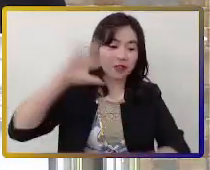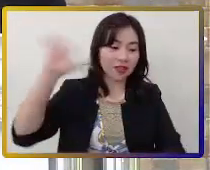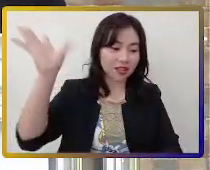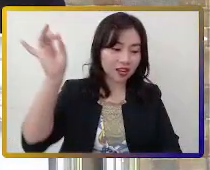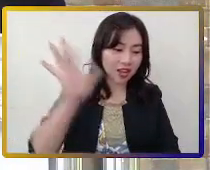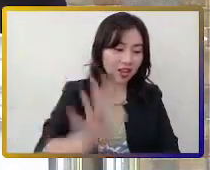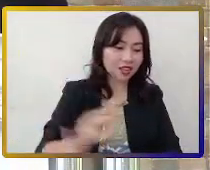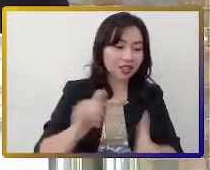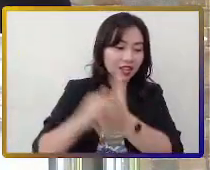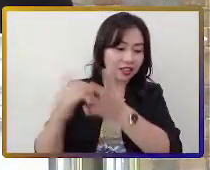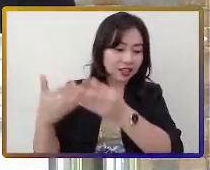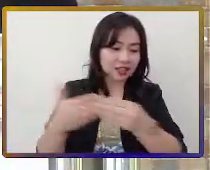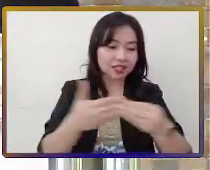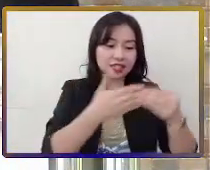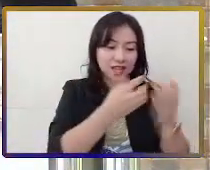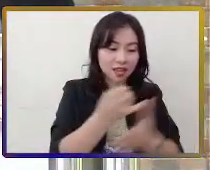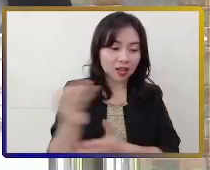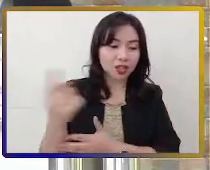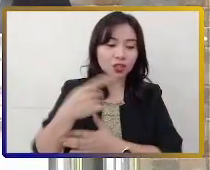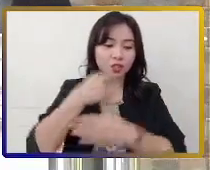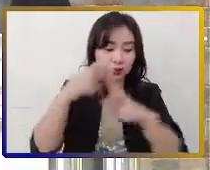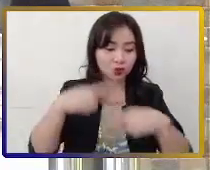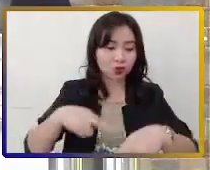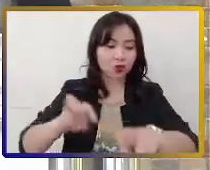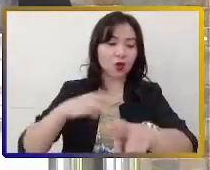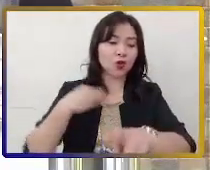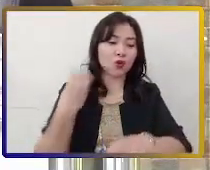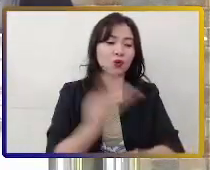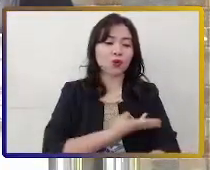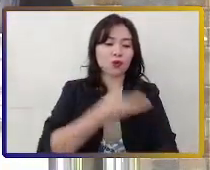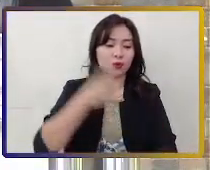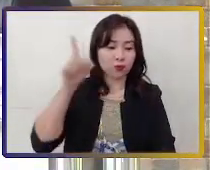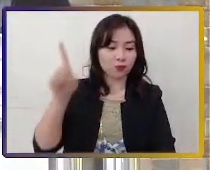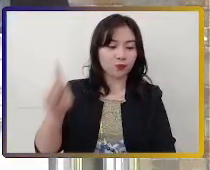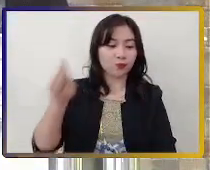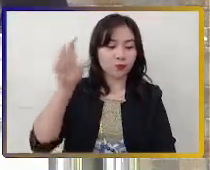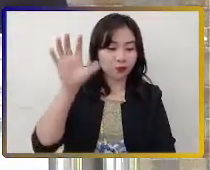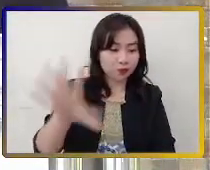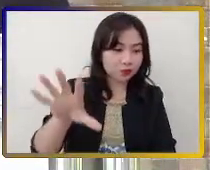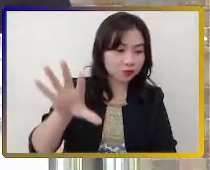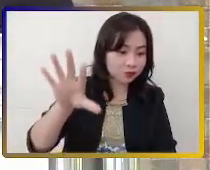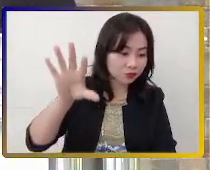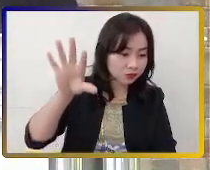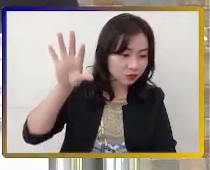becomes the light that leads them to the road we each must